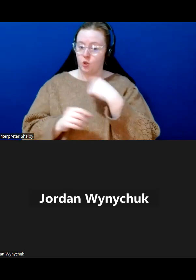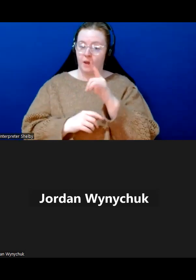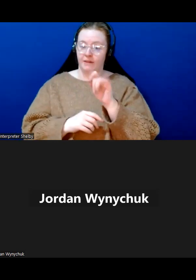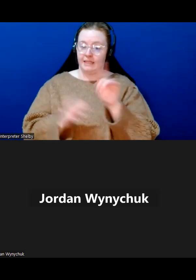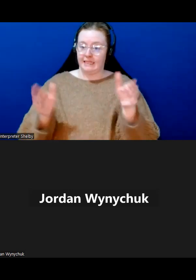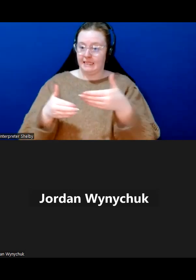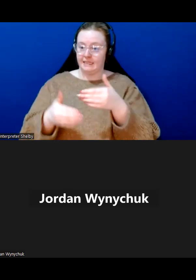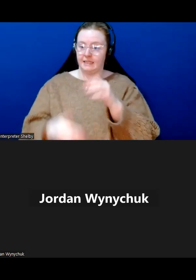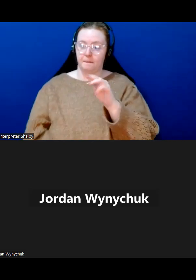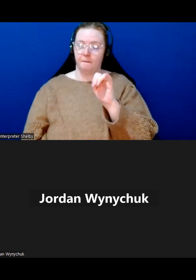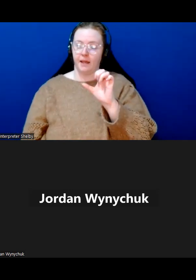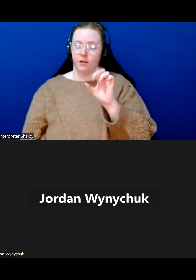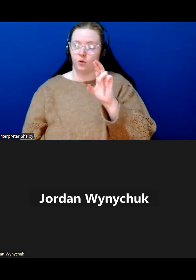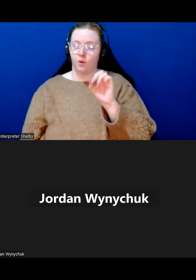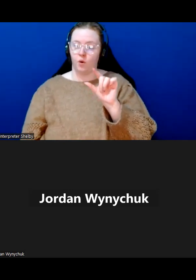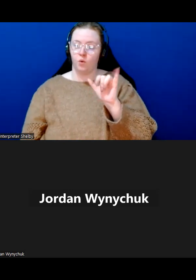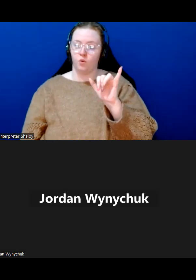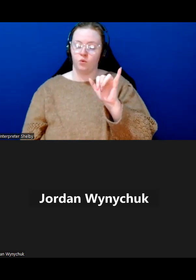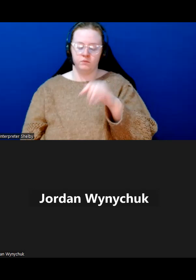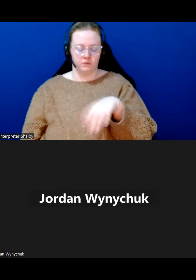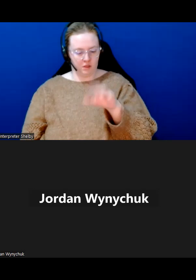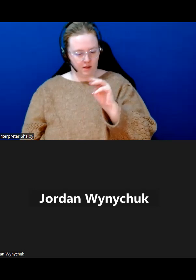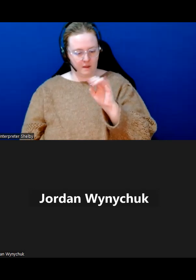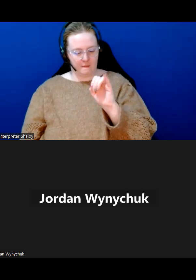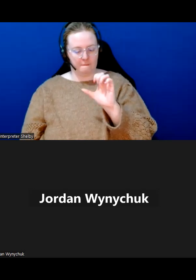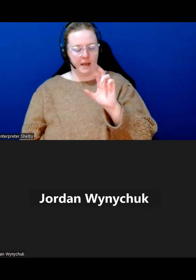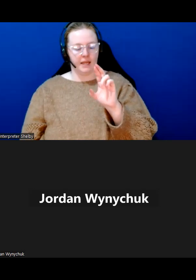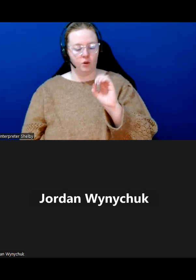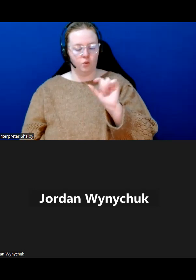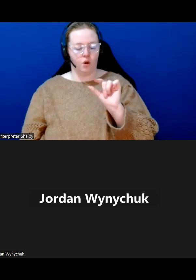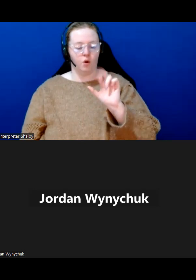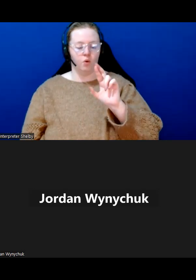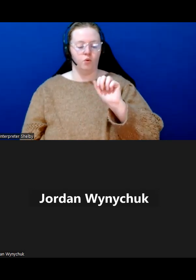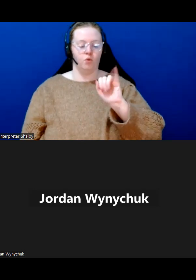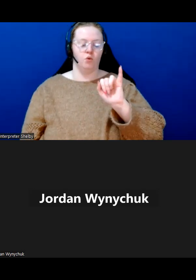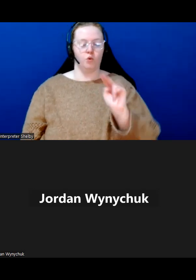can. I'll just flick back to it there for you all.